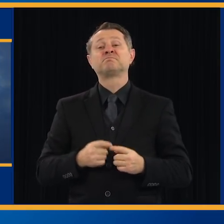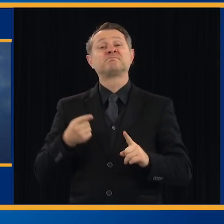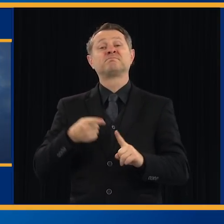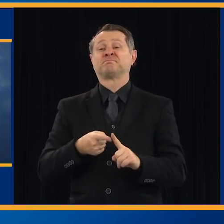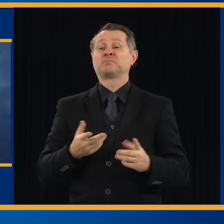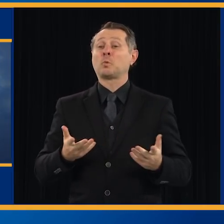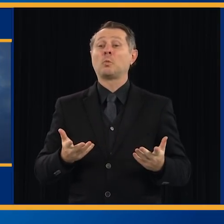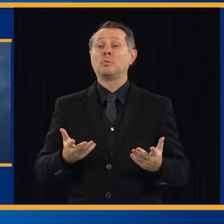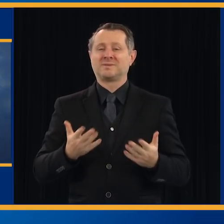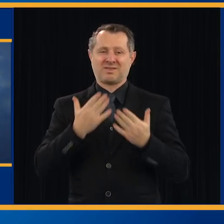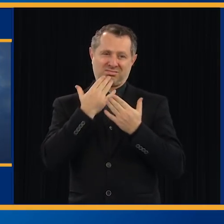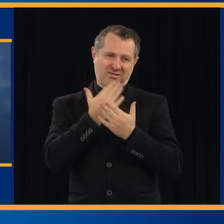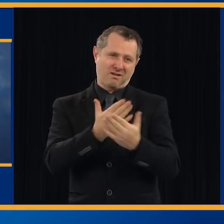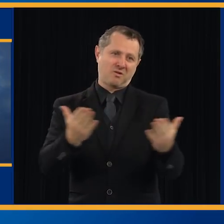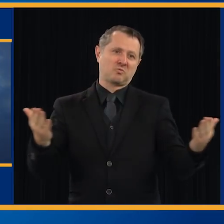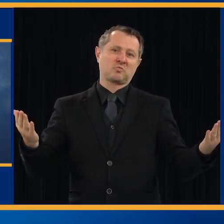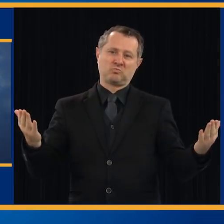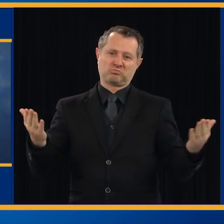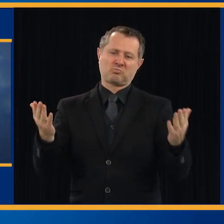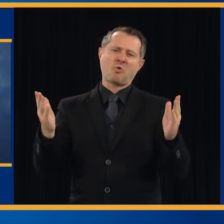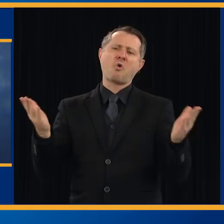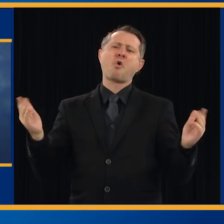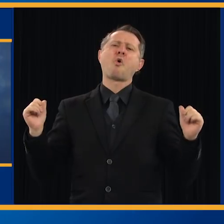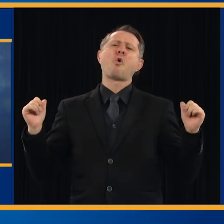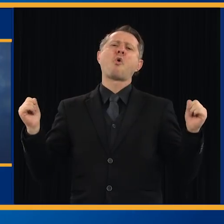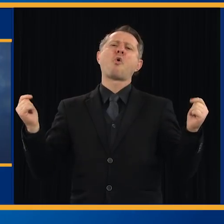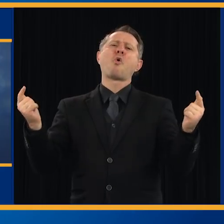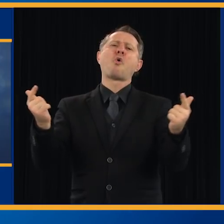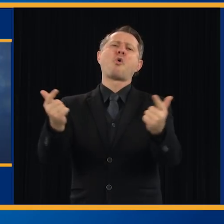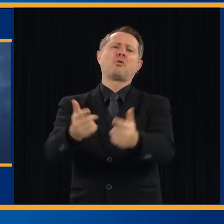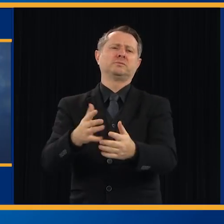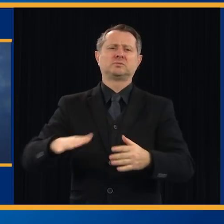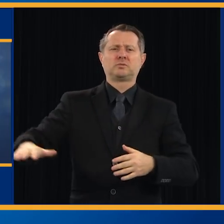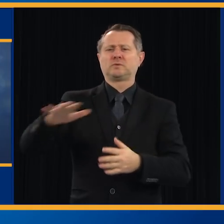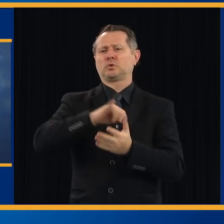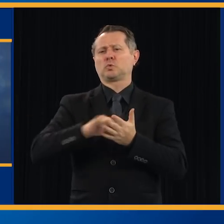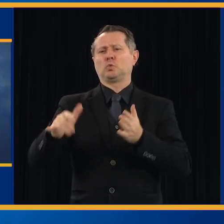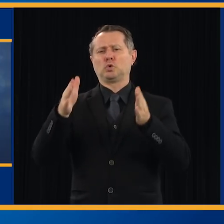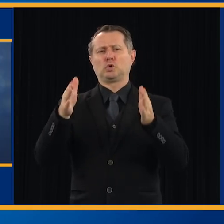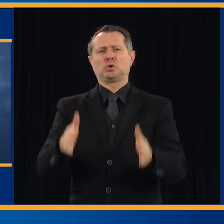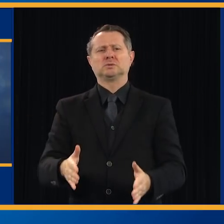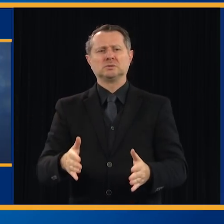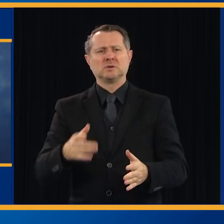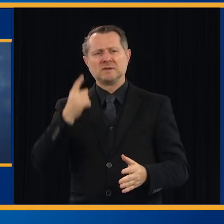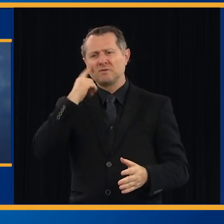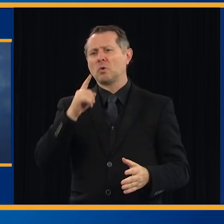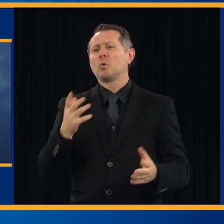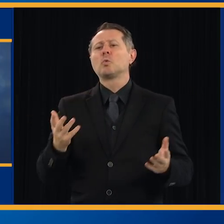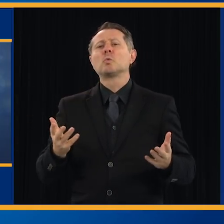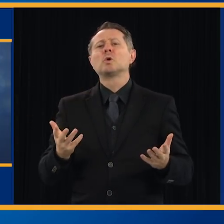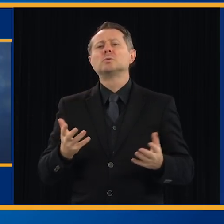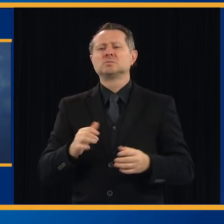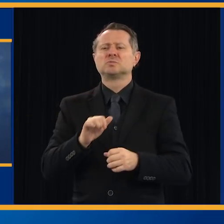you to all New Yorkers for all the good work, to our healthcare workers, a special thank you